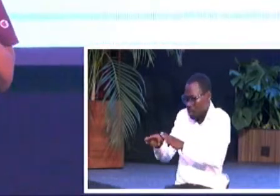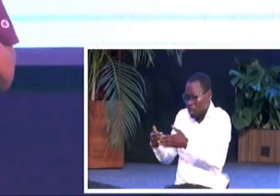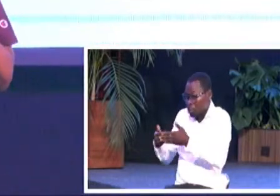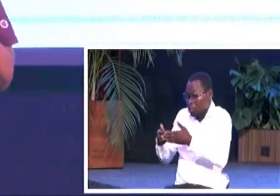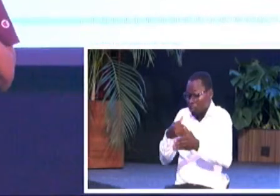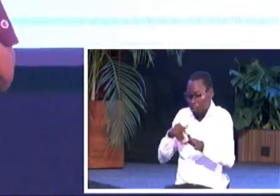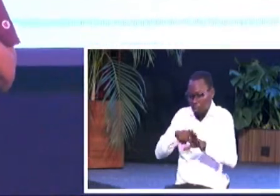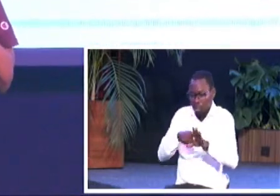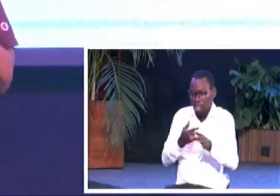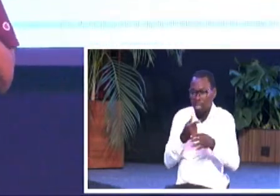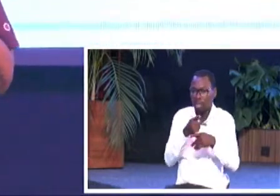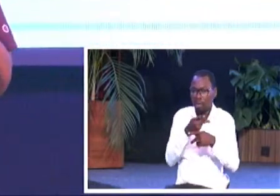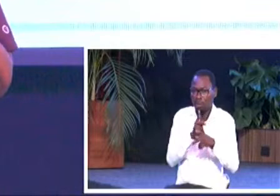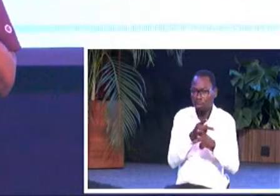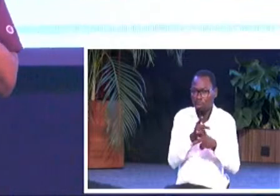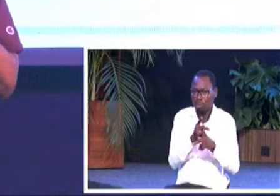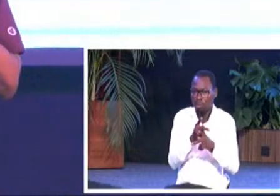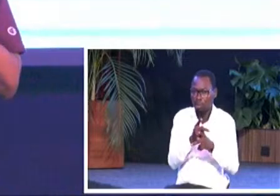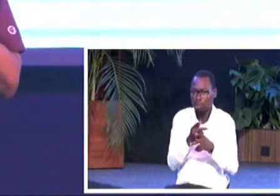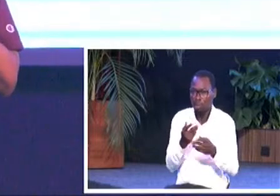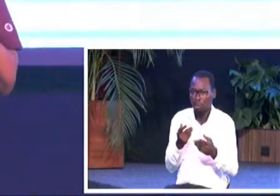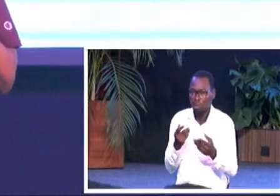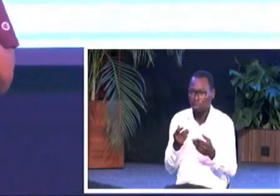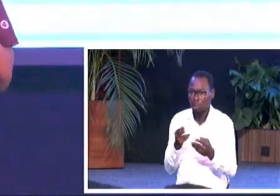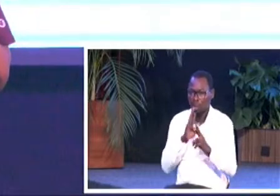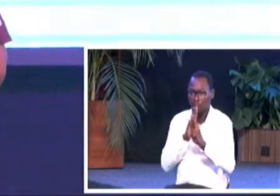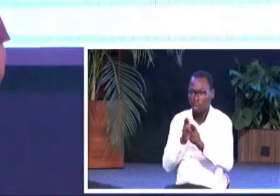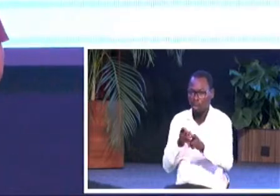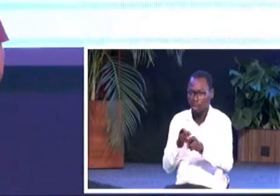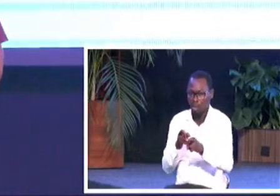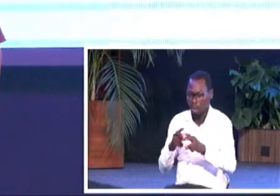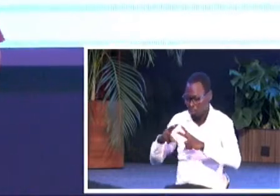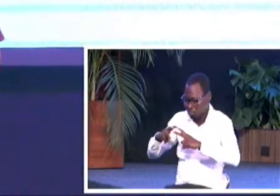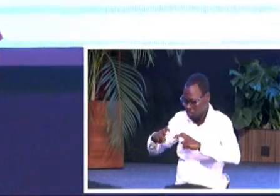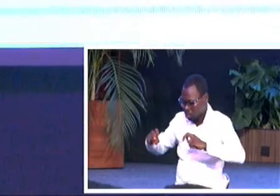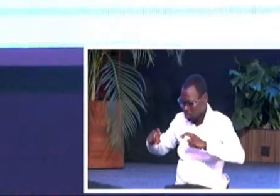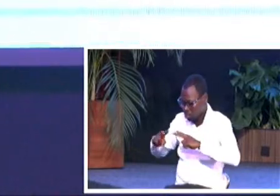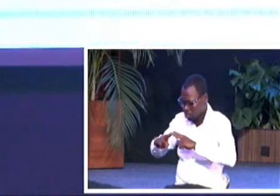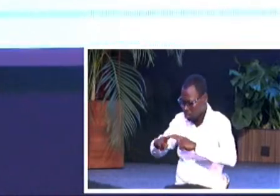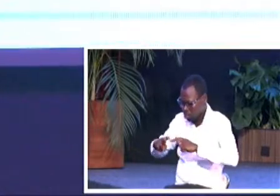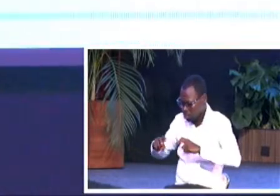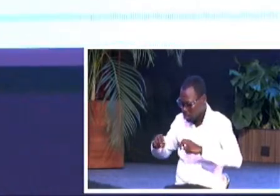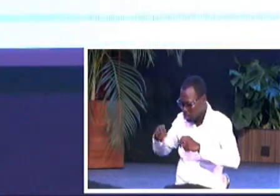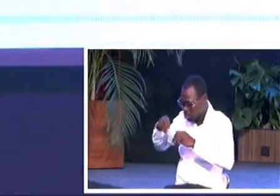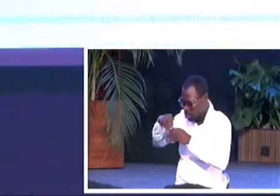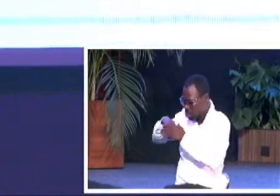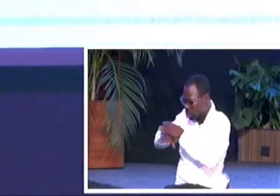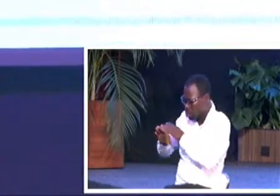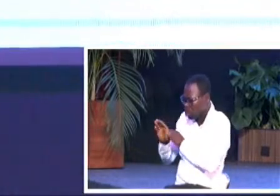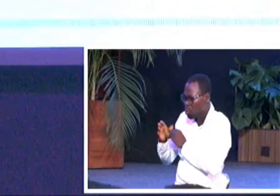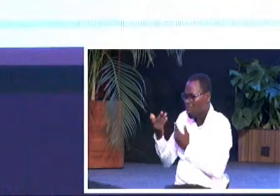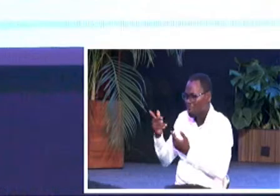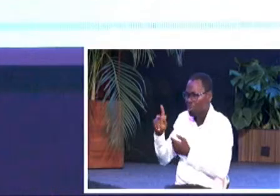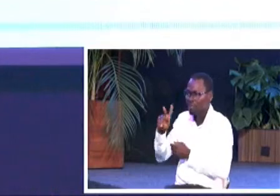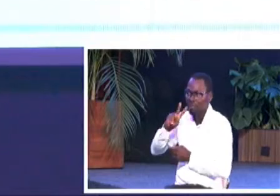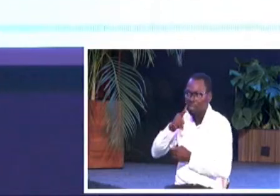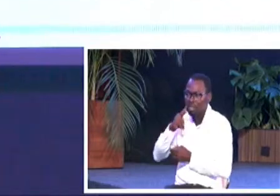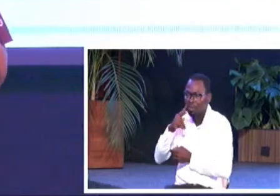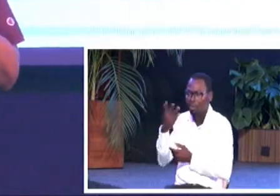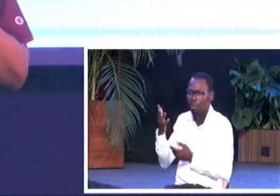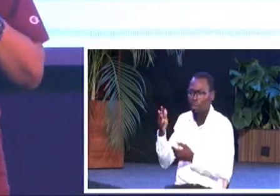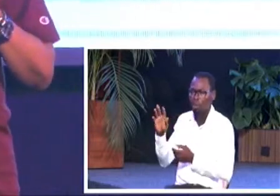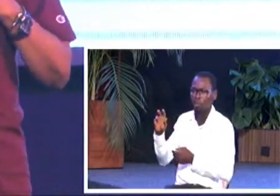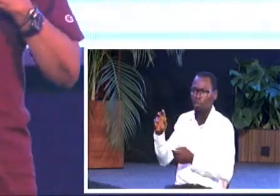production. Solution, research into crops that are needed.